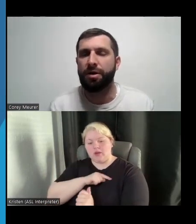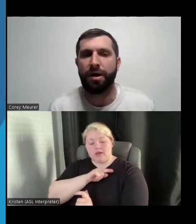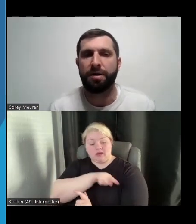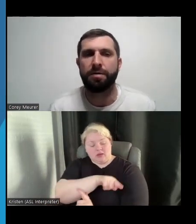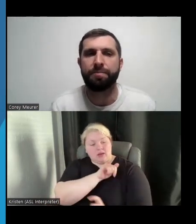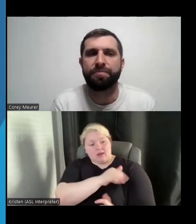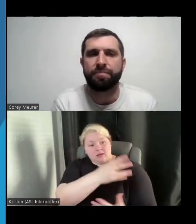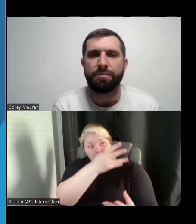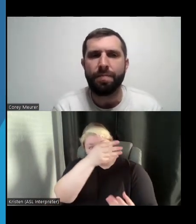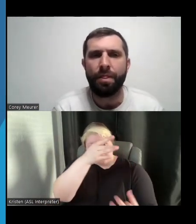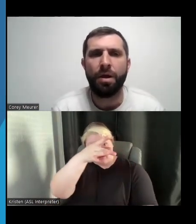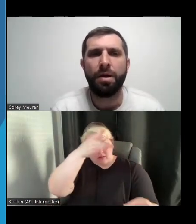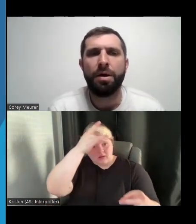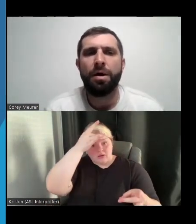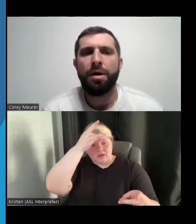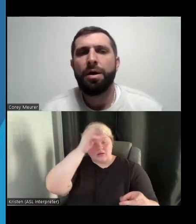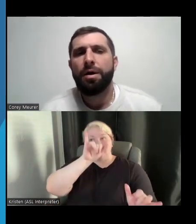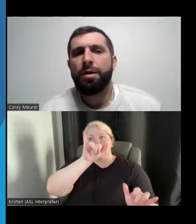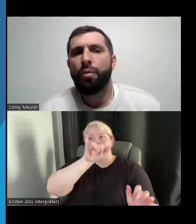in this curriculum.